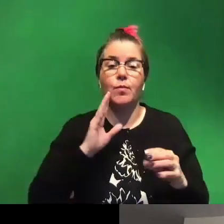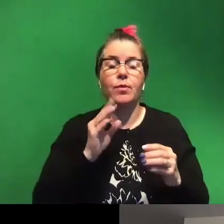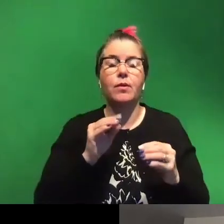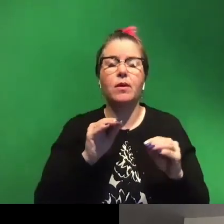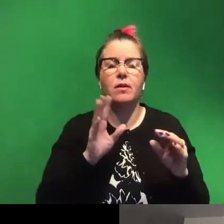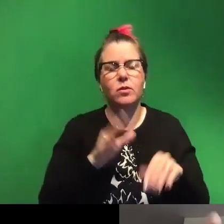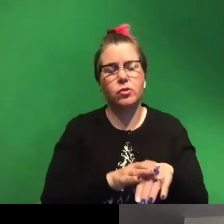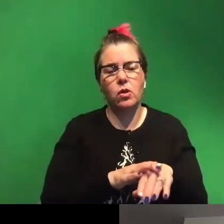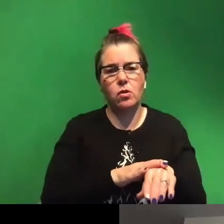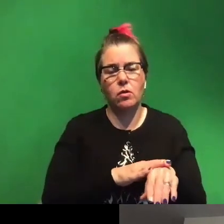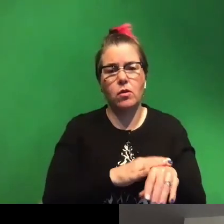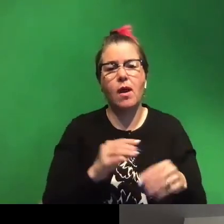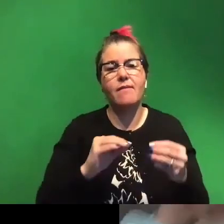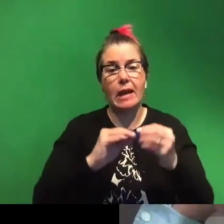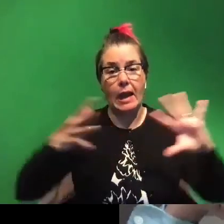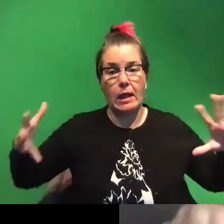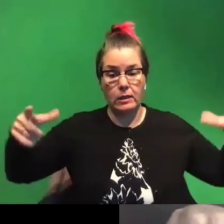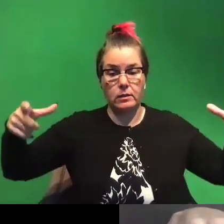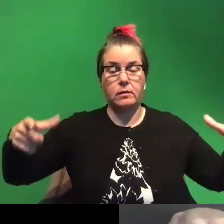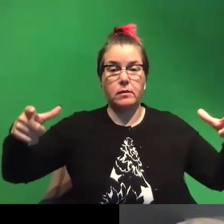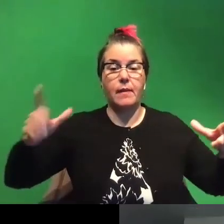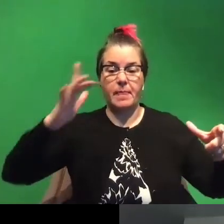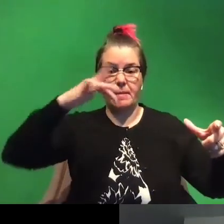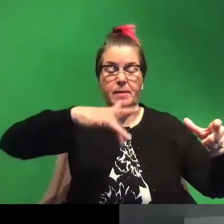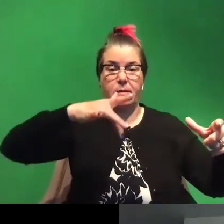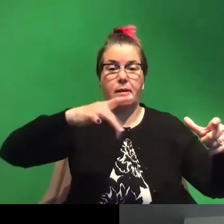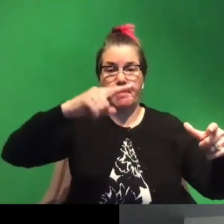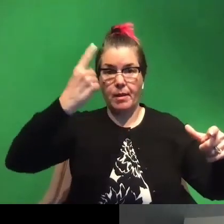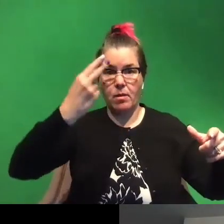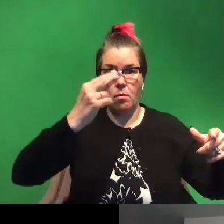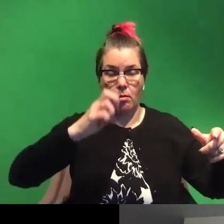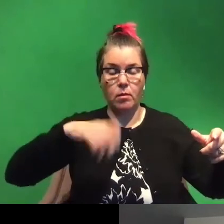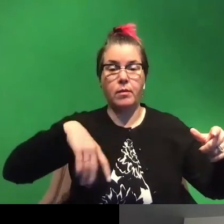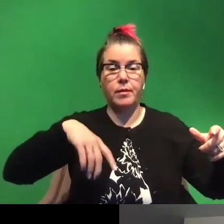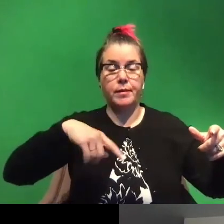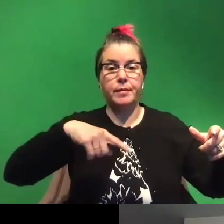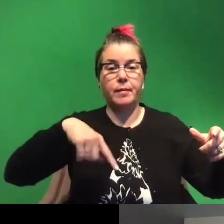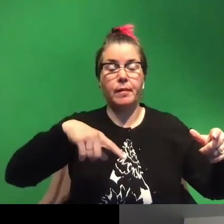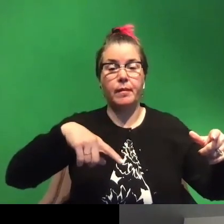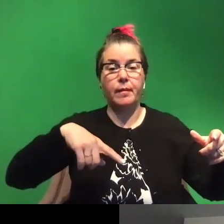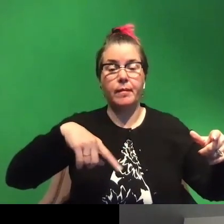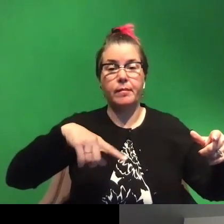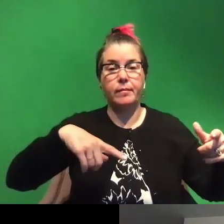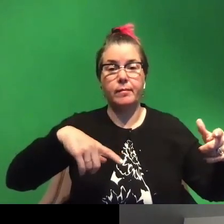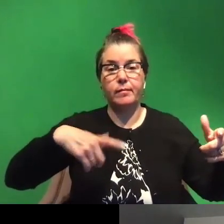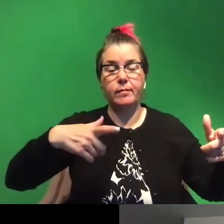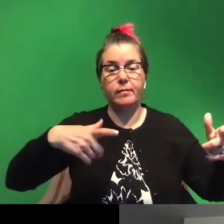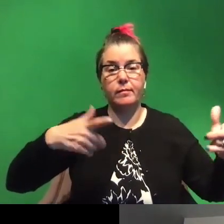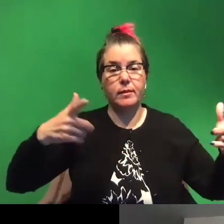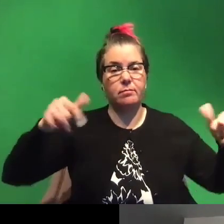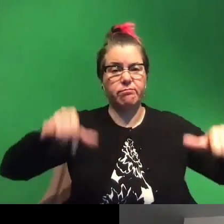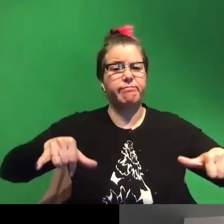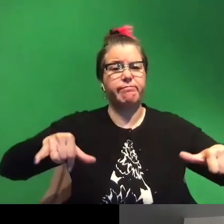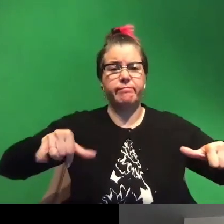Like, you have a galaxy here. In the center, you have a black hole, and it's pretty much static. Like, it's not